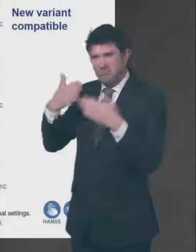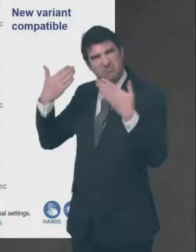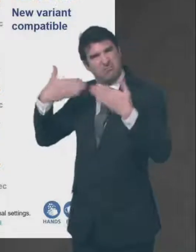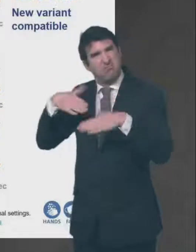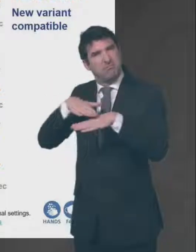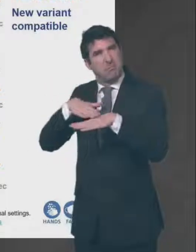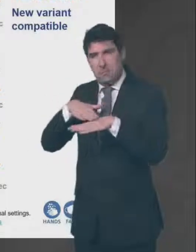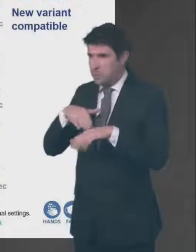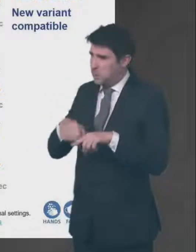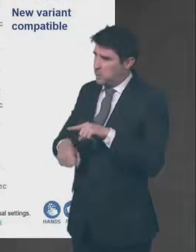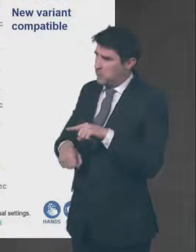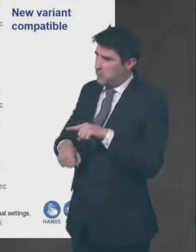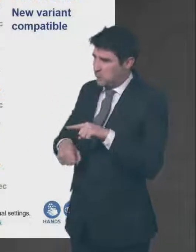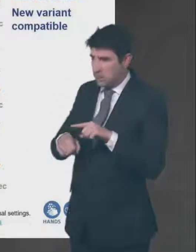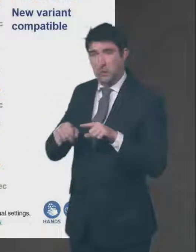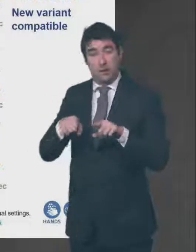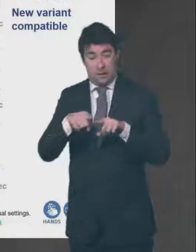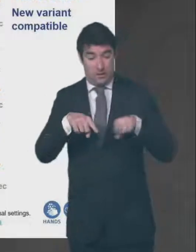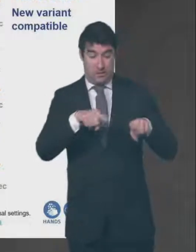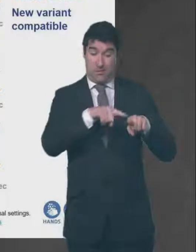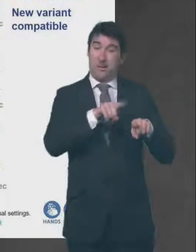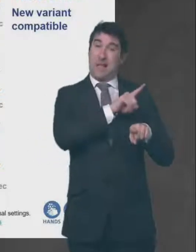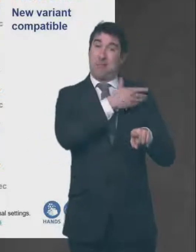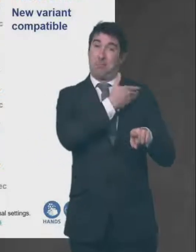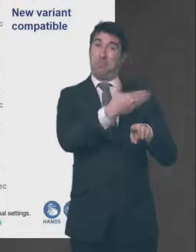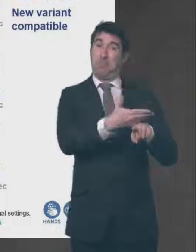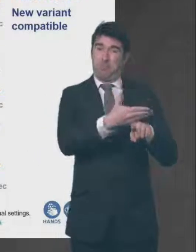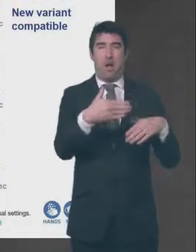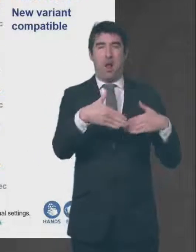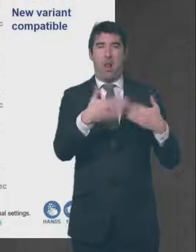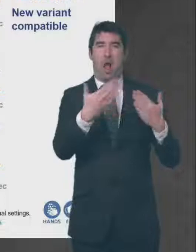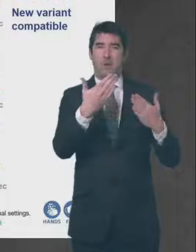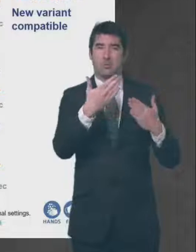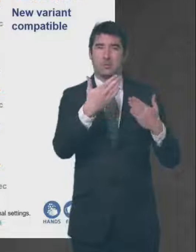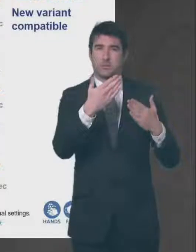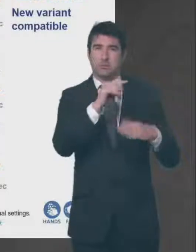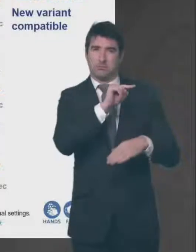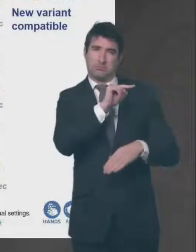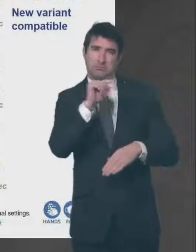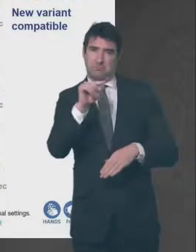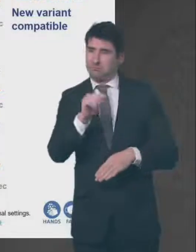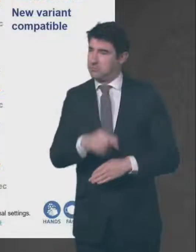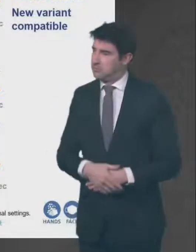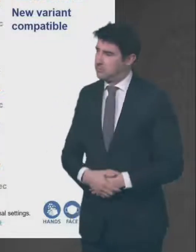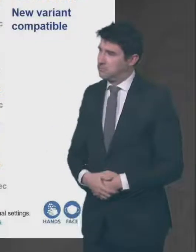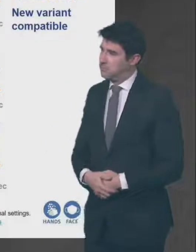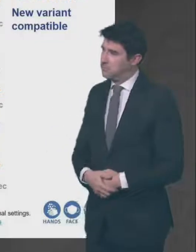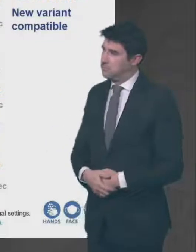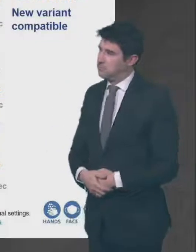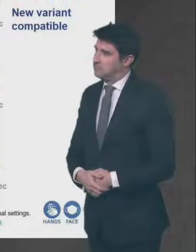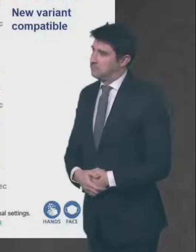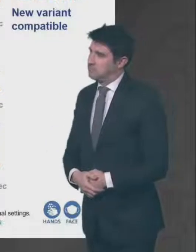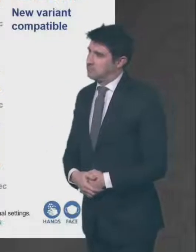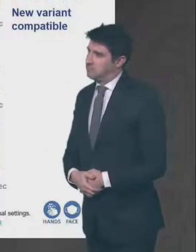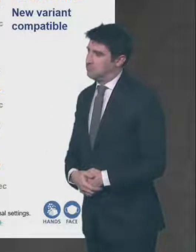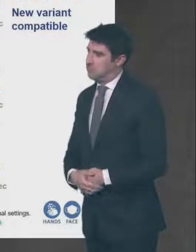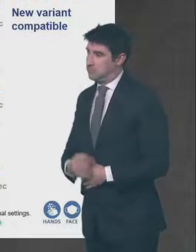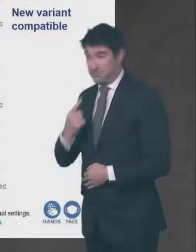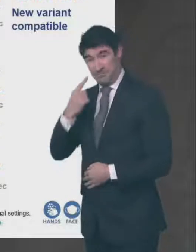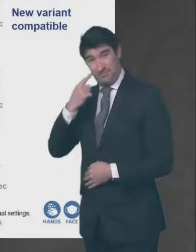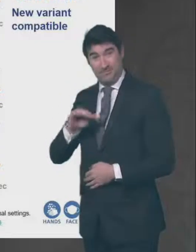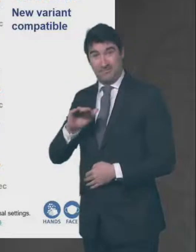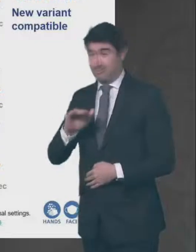that bottom right hand corner again, where I drew your attention to those very sharp rises in